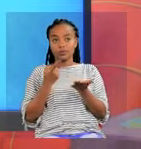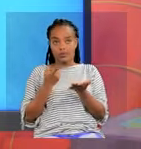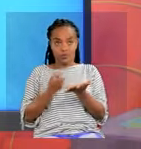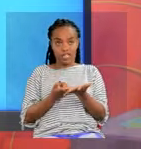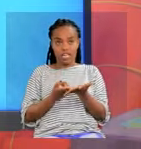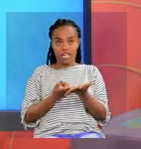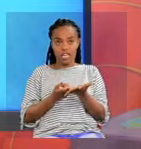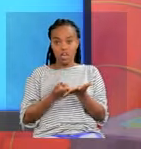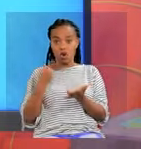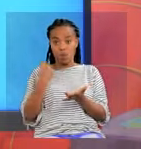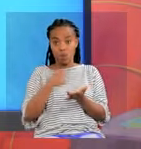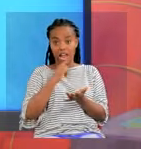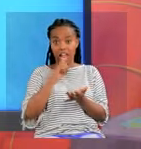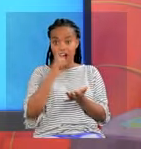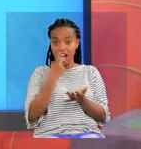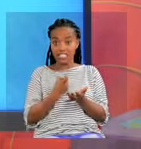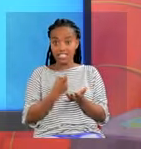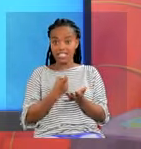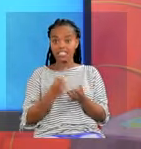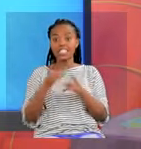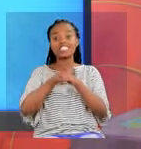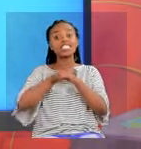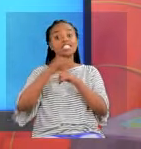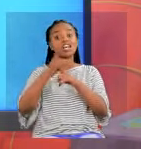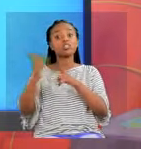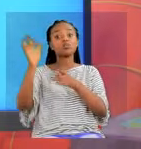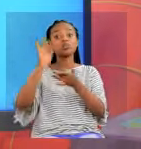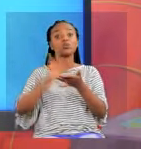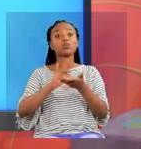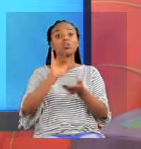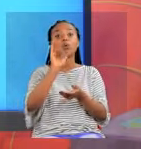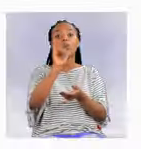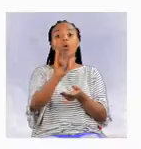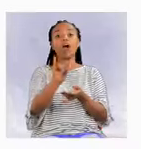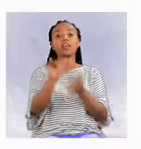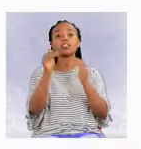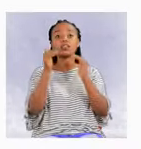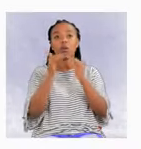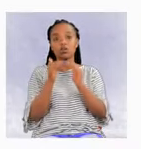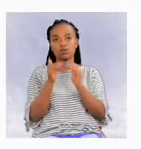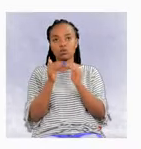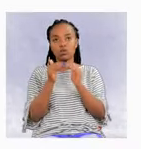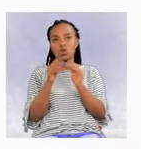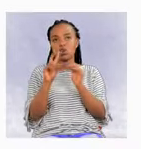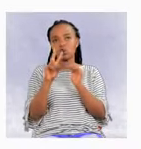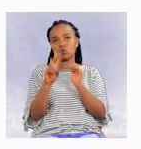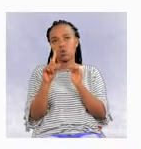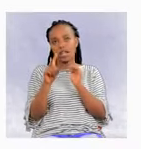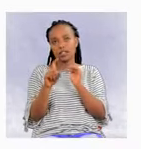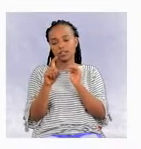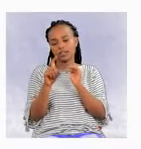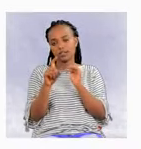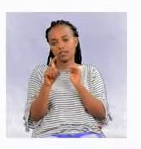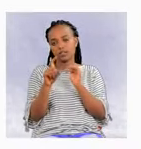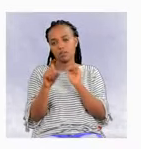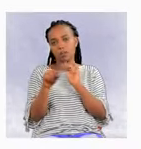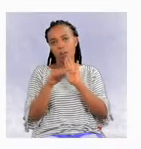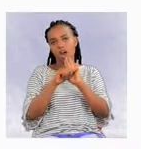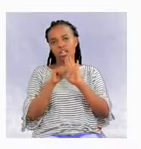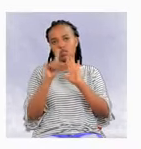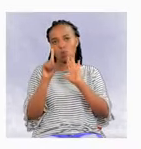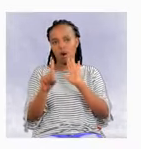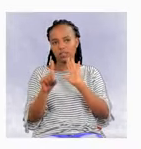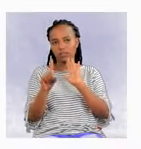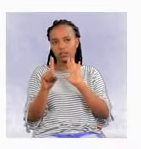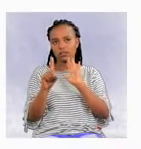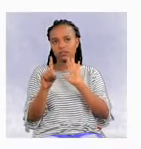we are asked to find the distance between y is equal to 2x minus